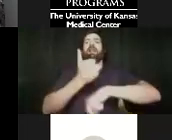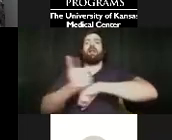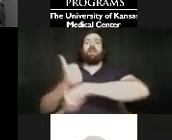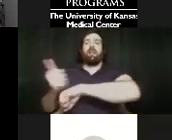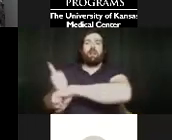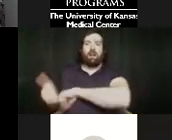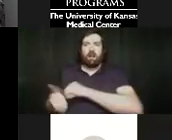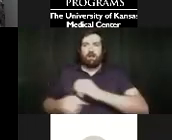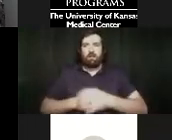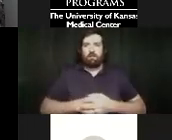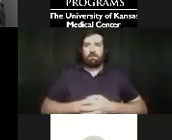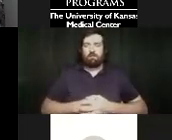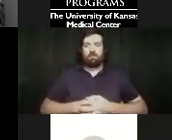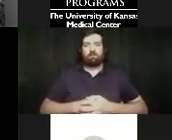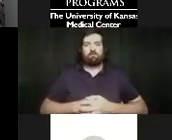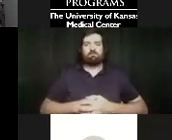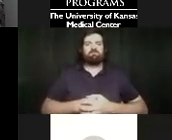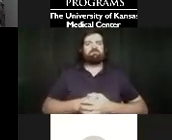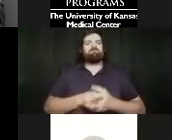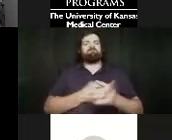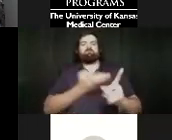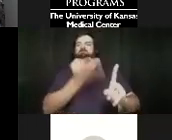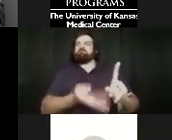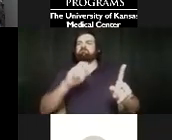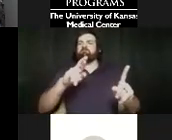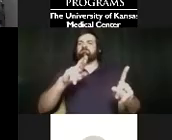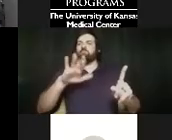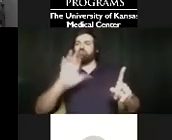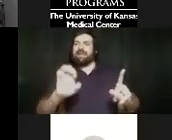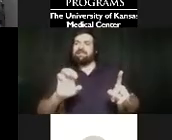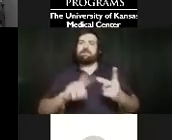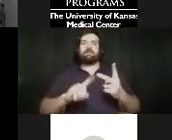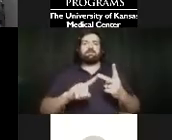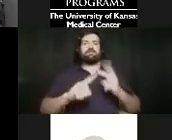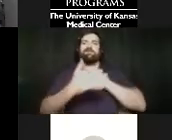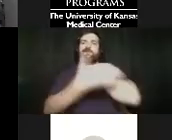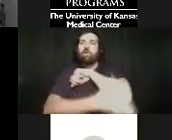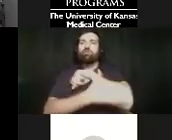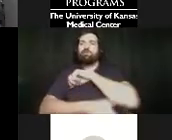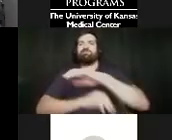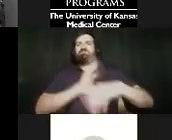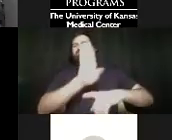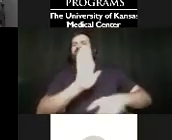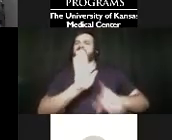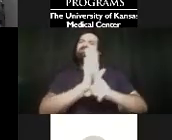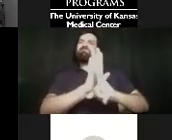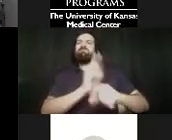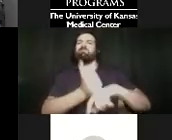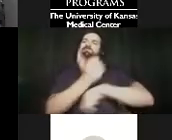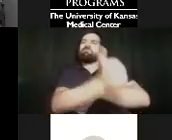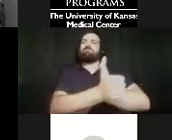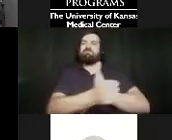has been identifying a particular race or a particular country as being the culprits for this